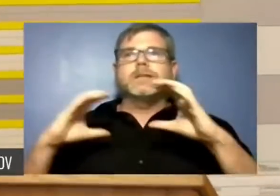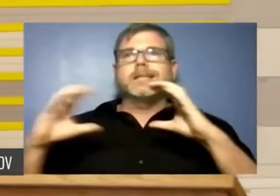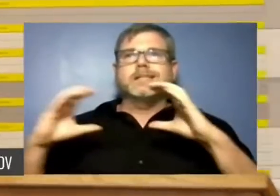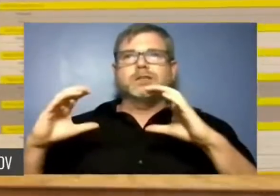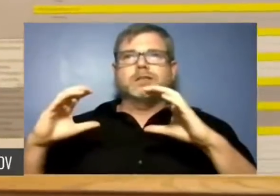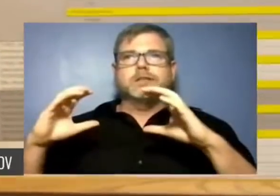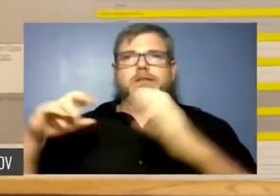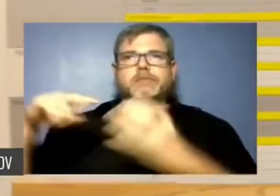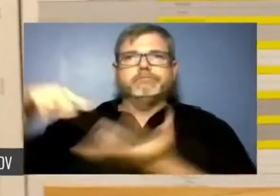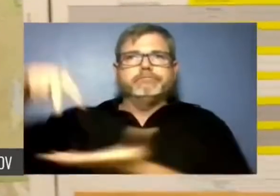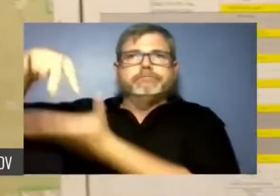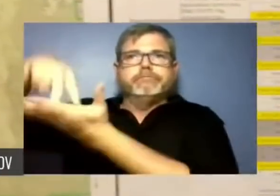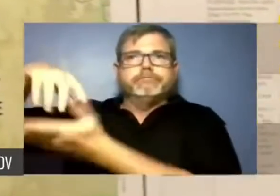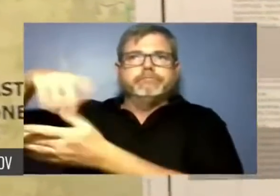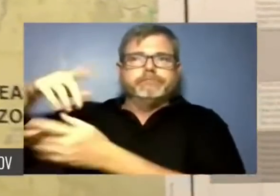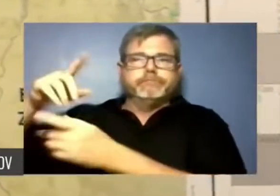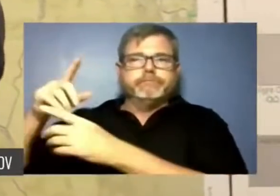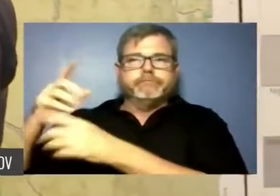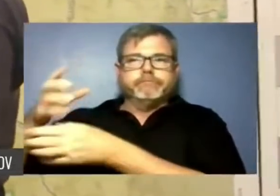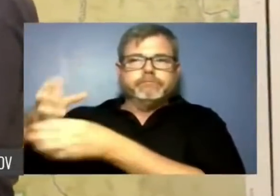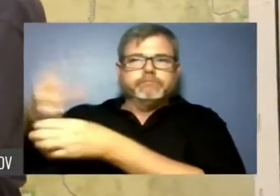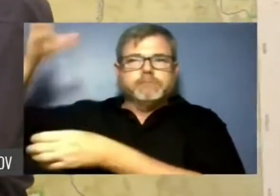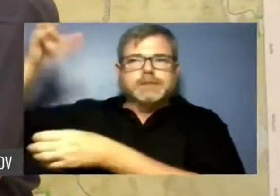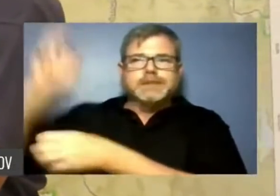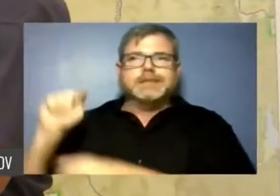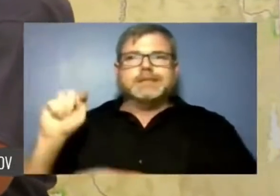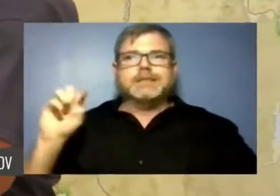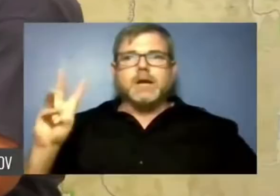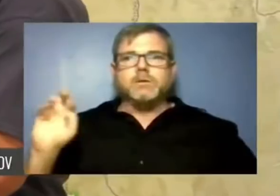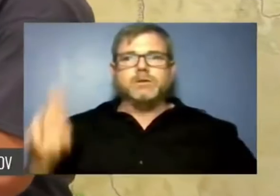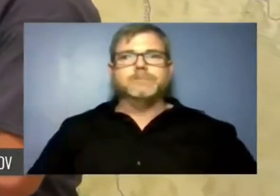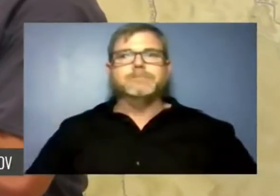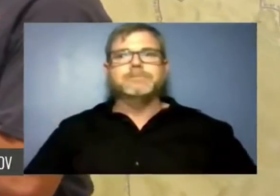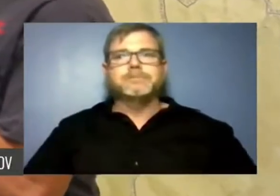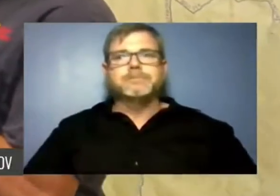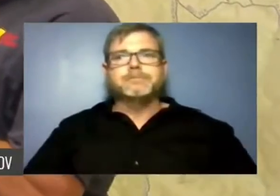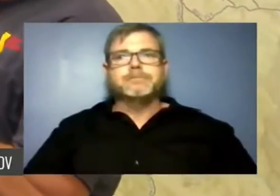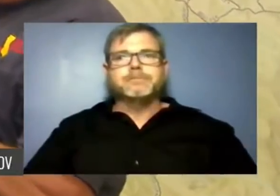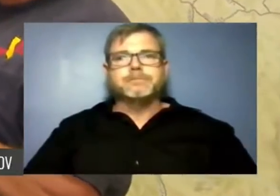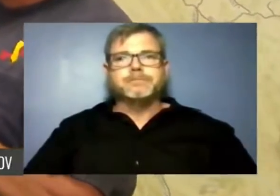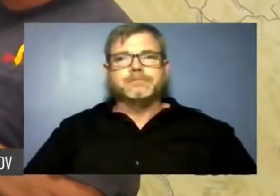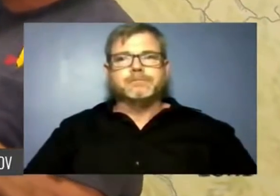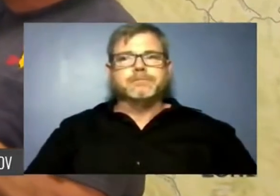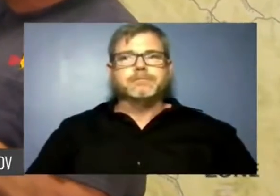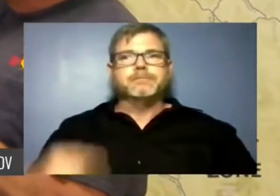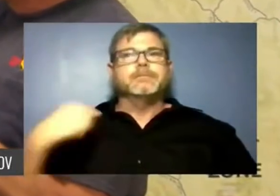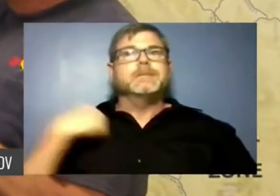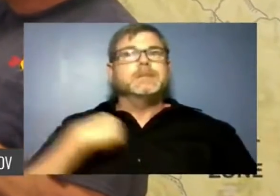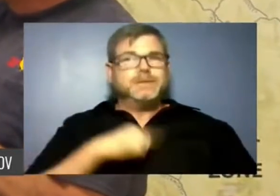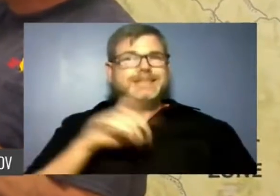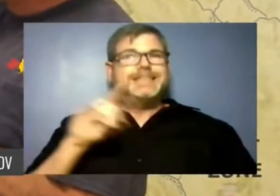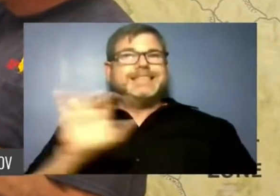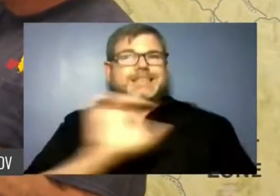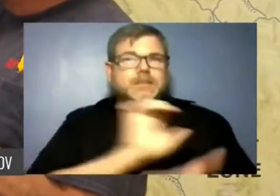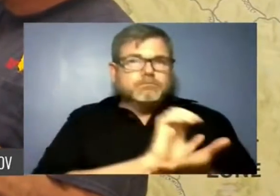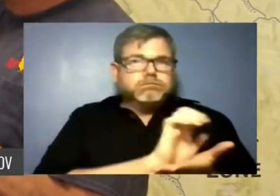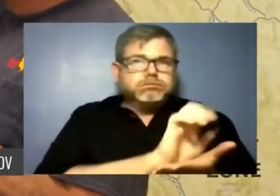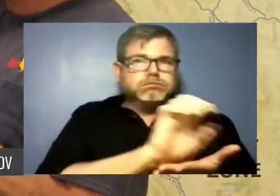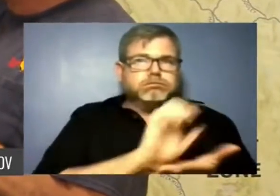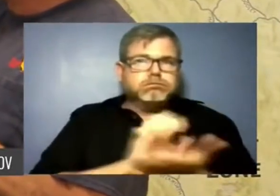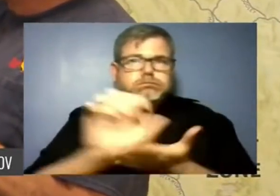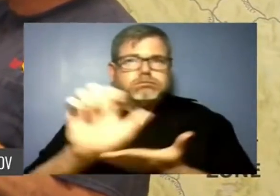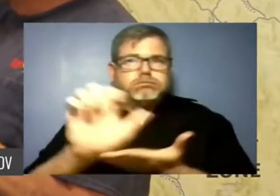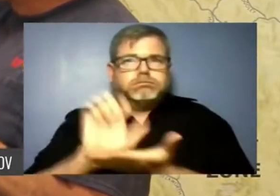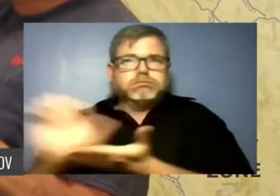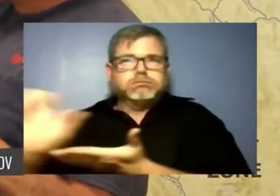is put in this location here and then an open flank to the creek bed. And what ended up happening was it actually spilled out. We call it a slop over, where it